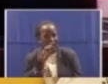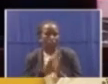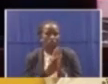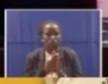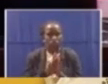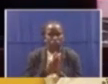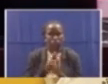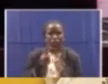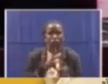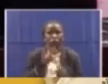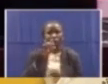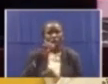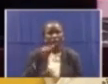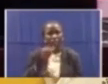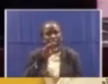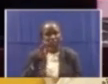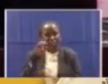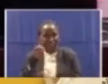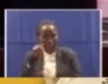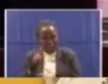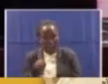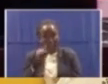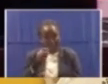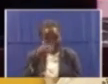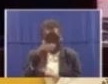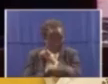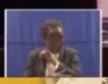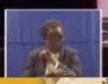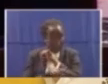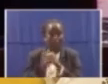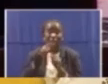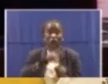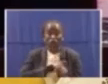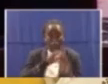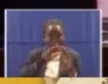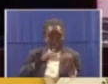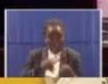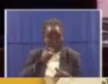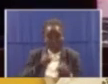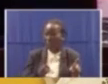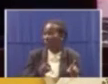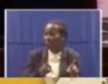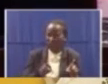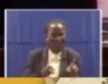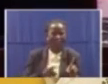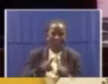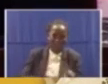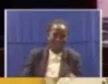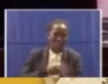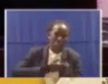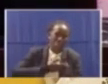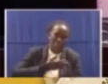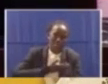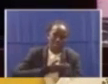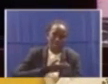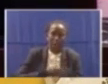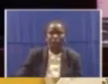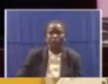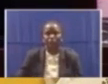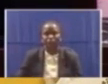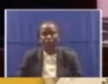view, in the ACDP's view, the state is failing dismally to protect its citizens. Chairperson, the detectives are